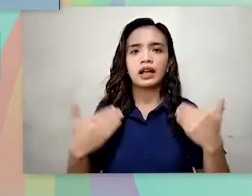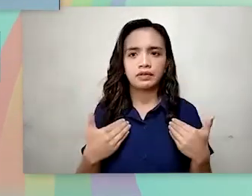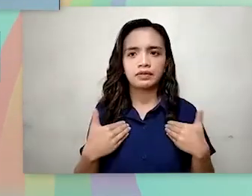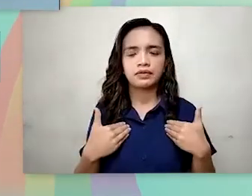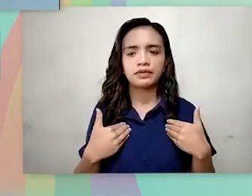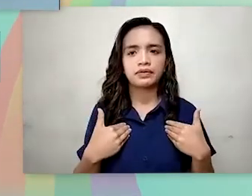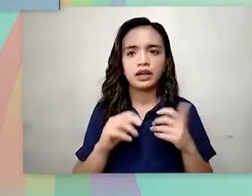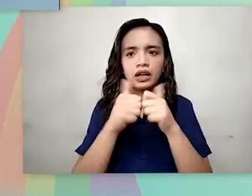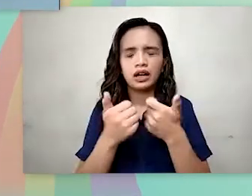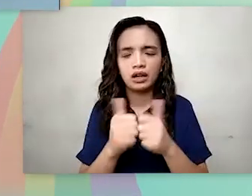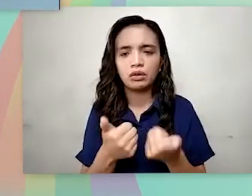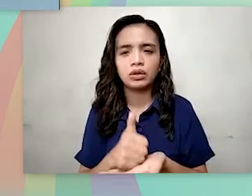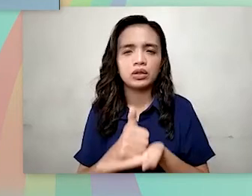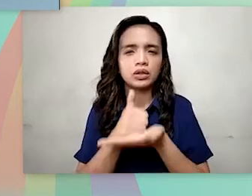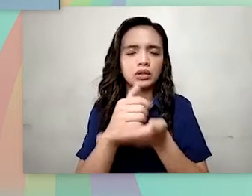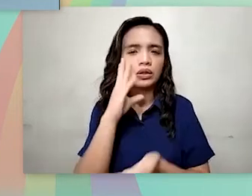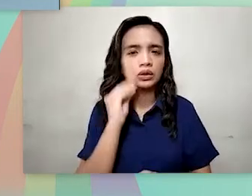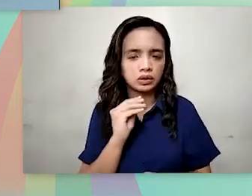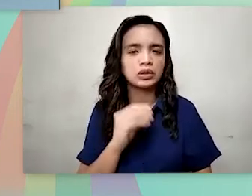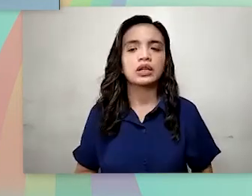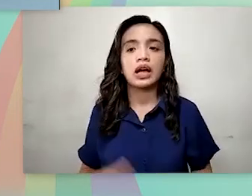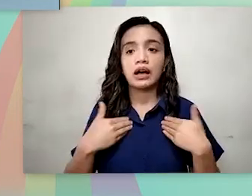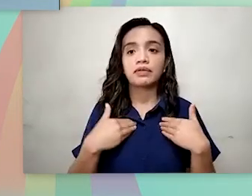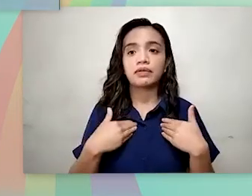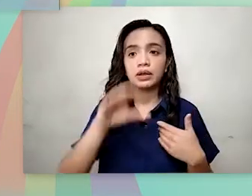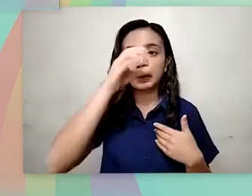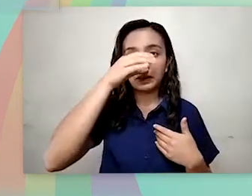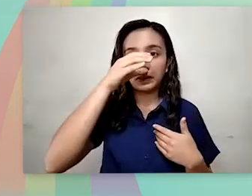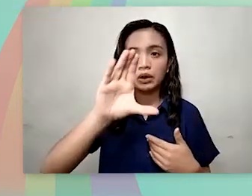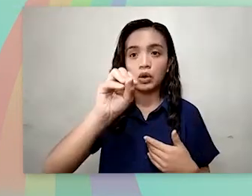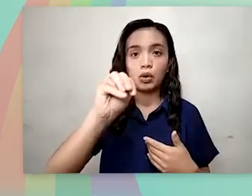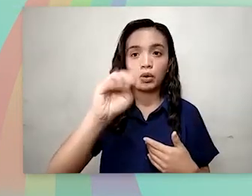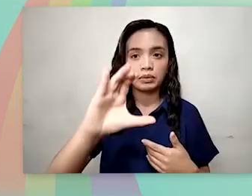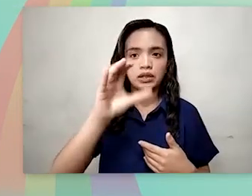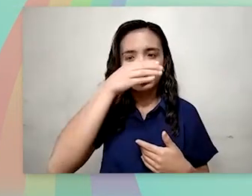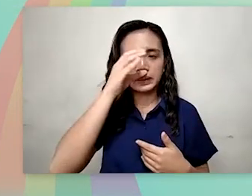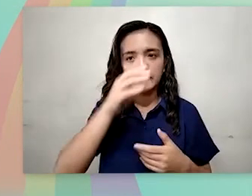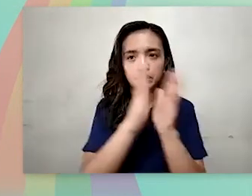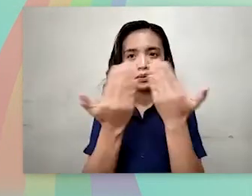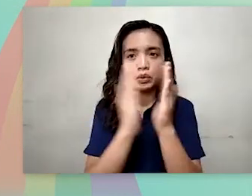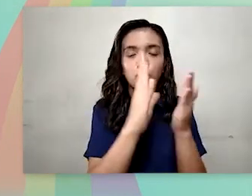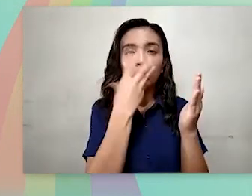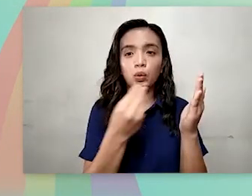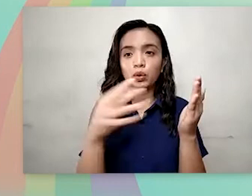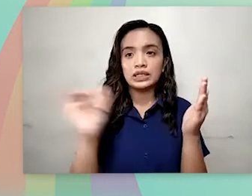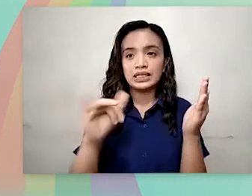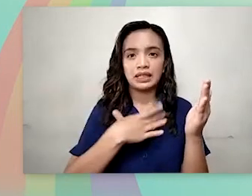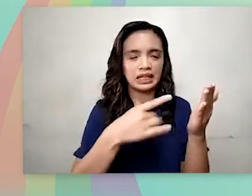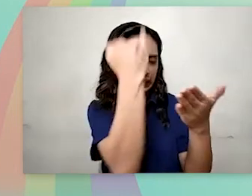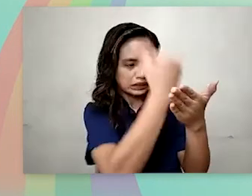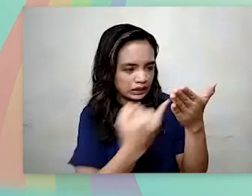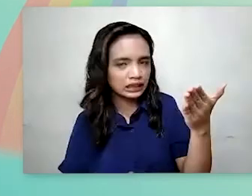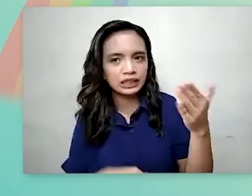mentoring sessions there as well. And there's a game version of the Journey Towards Resilience. There's also a comic book. This is for people like me who